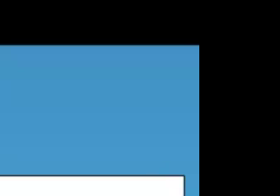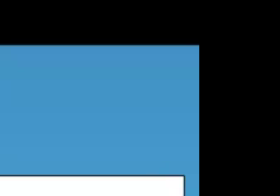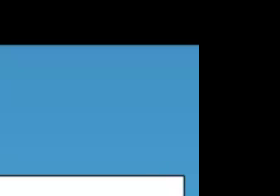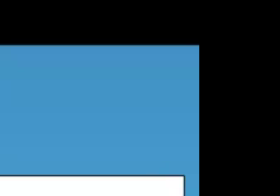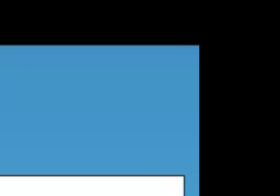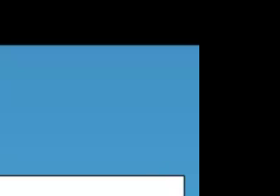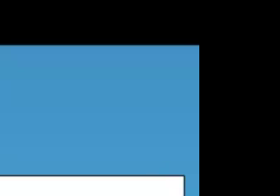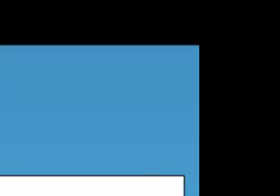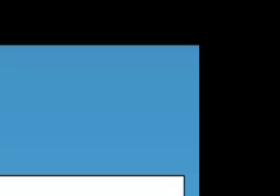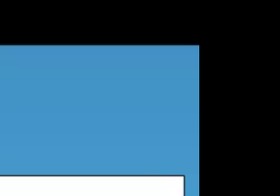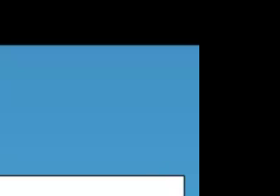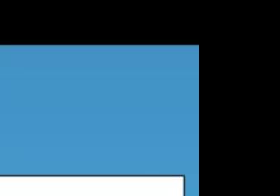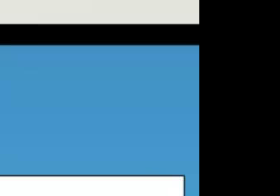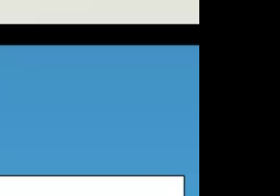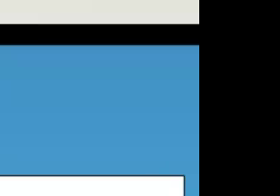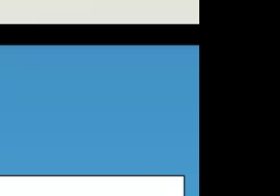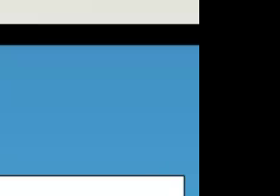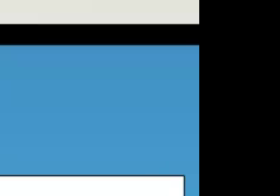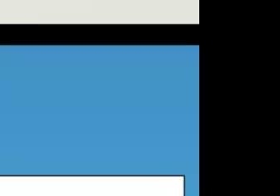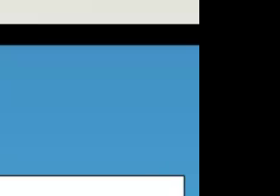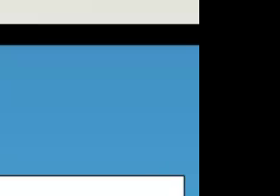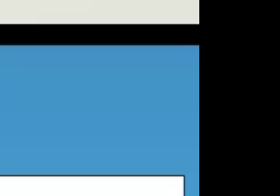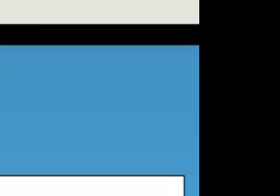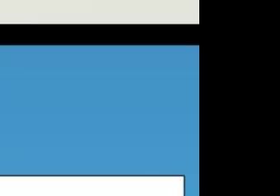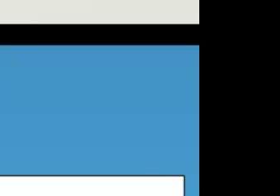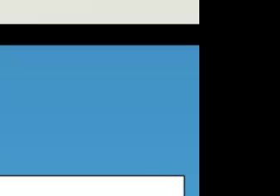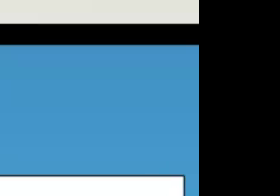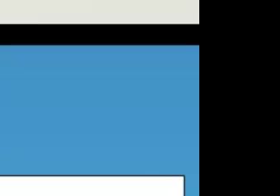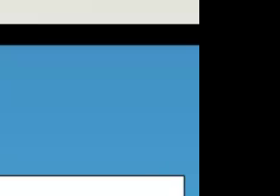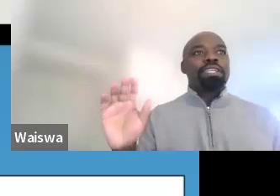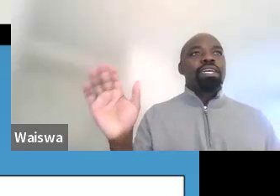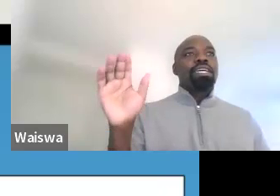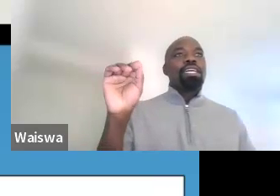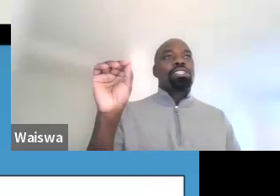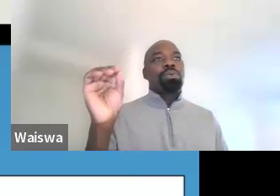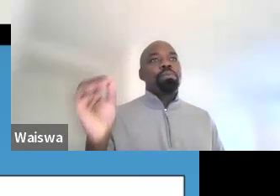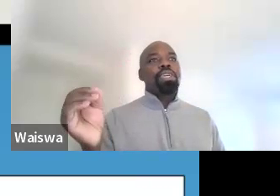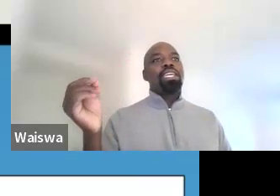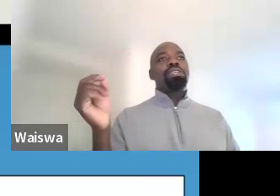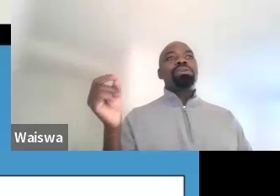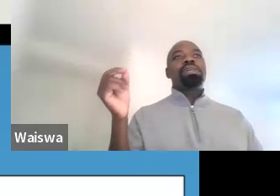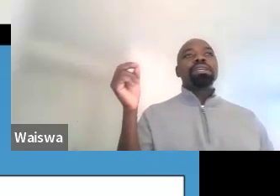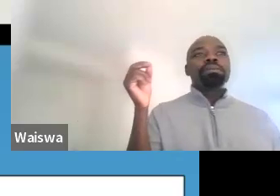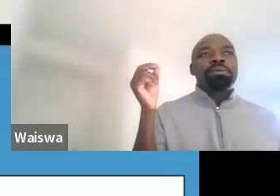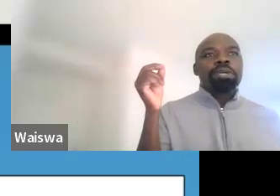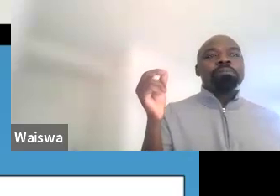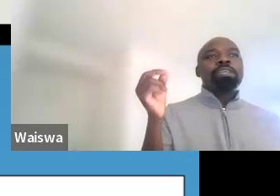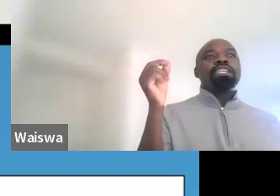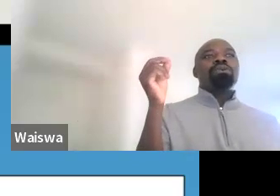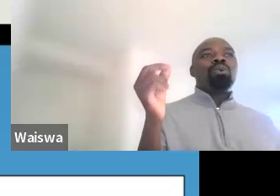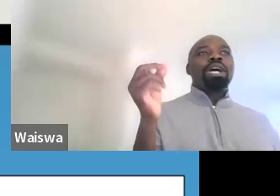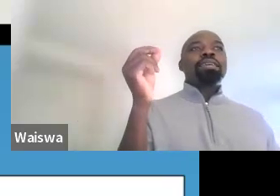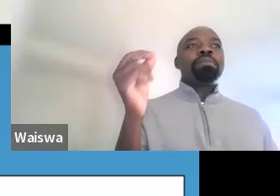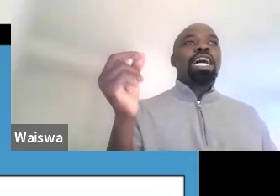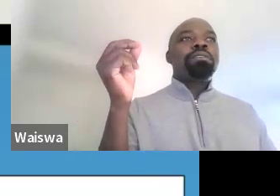So Waiswa, it looks like you've been muted. There you go. Go ahead again. Okay, perfect. So then we begin to